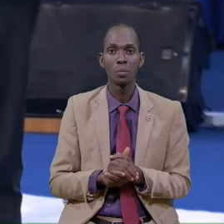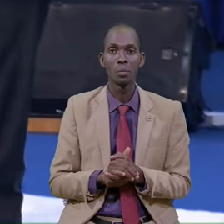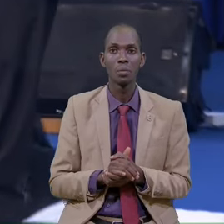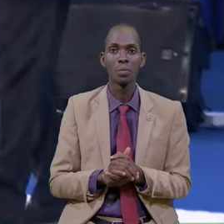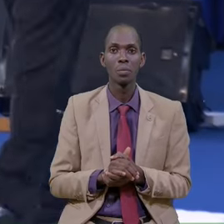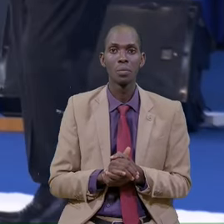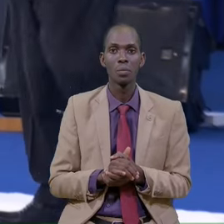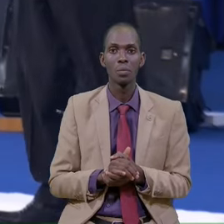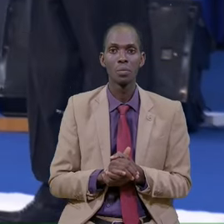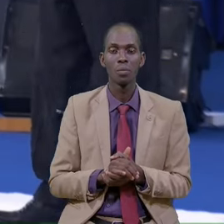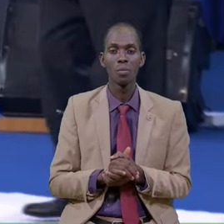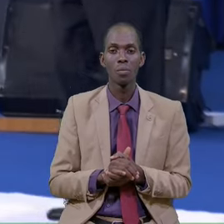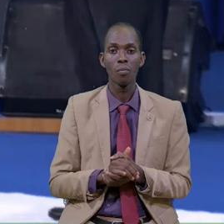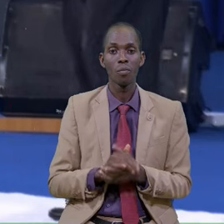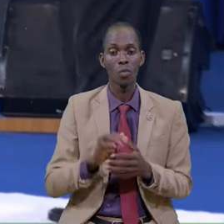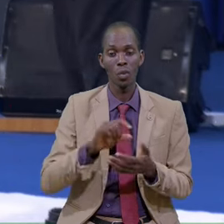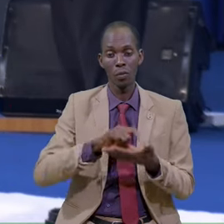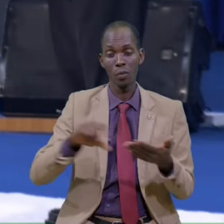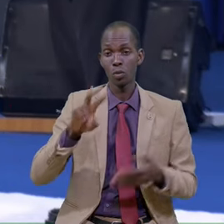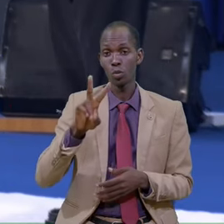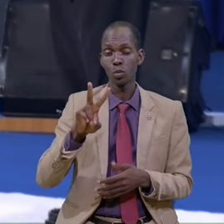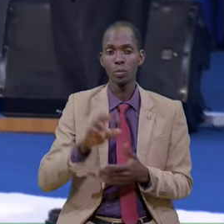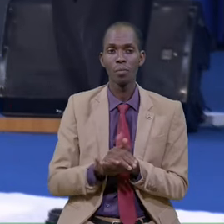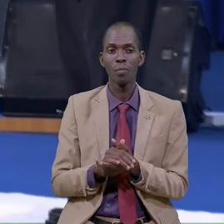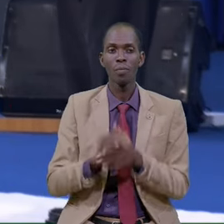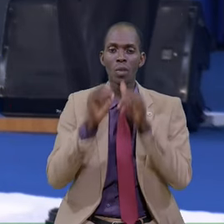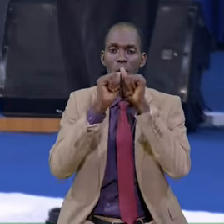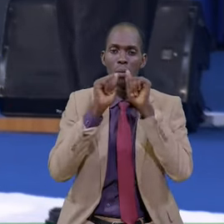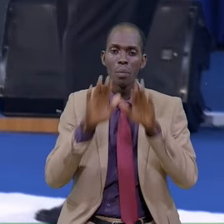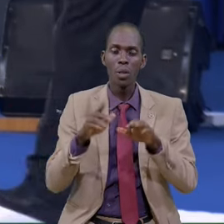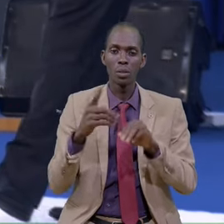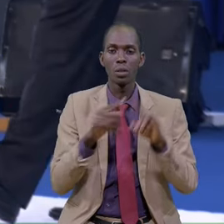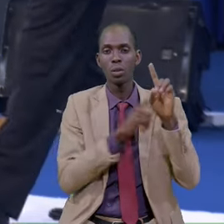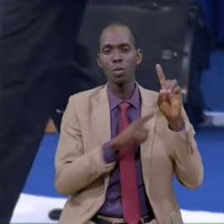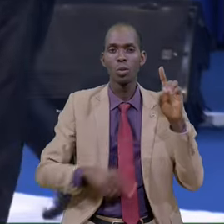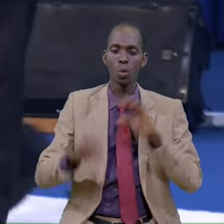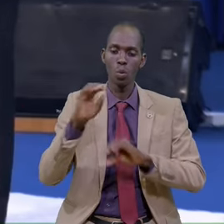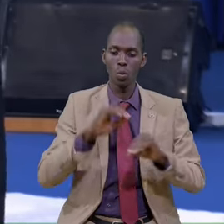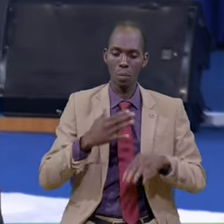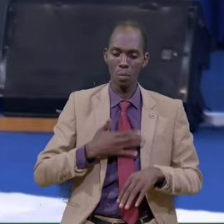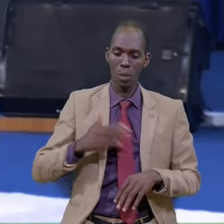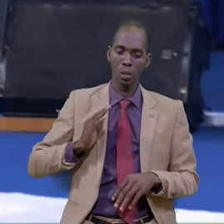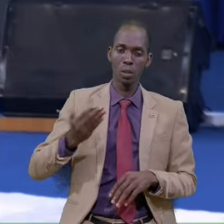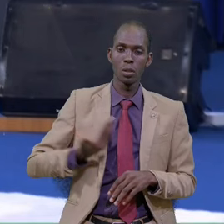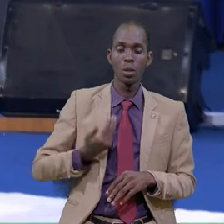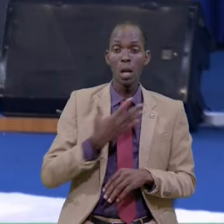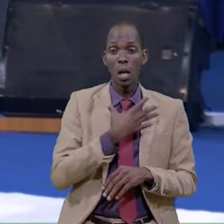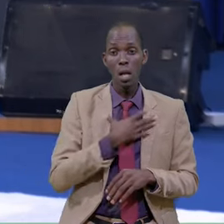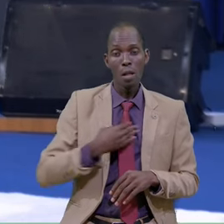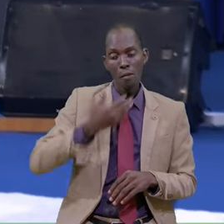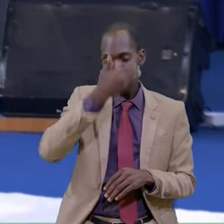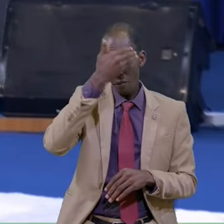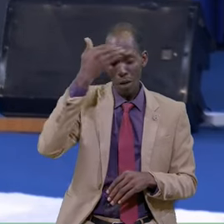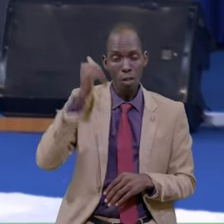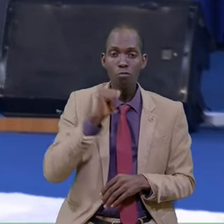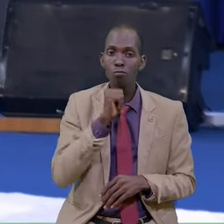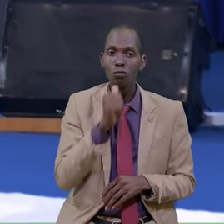name verse number two it says bless the Lord oh my soul and forget not